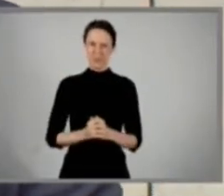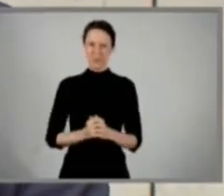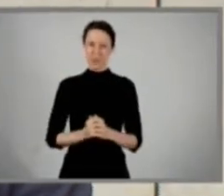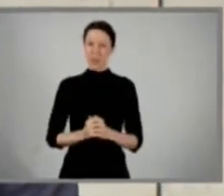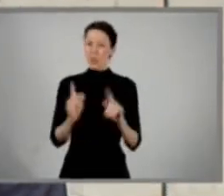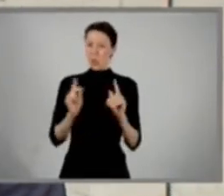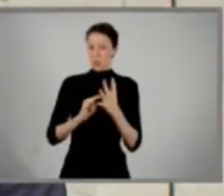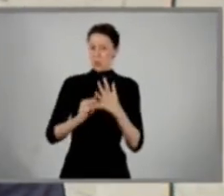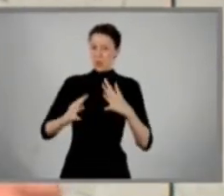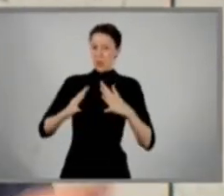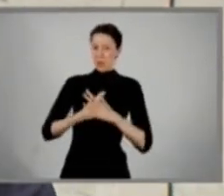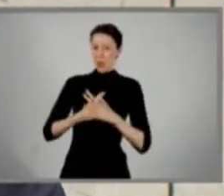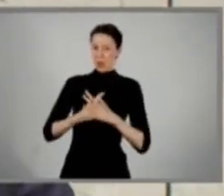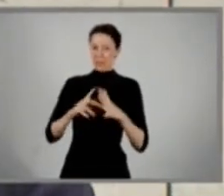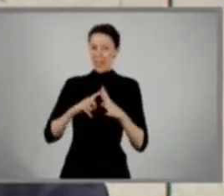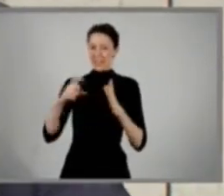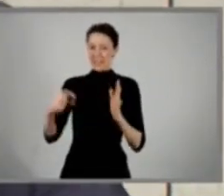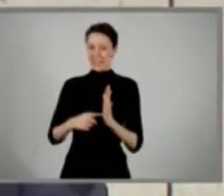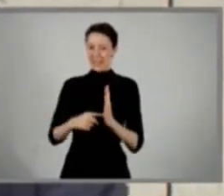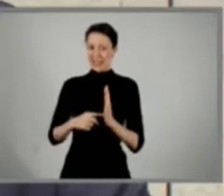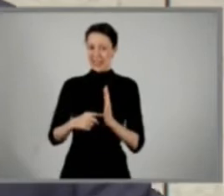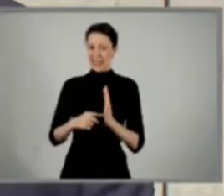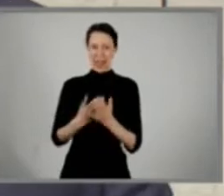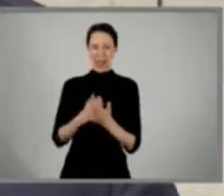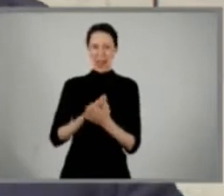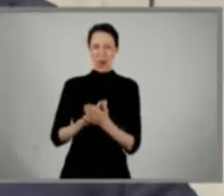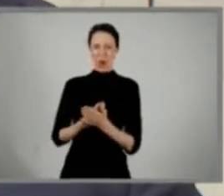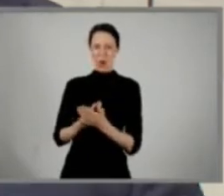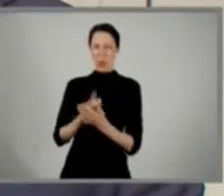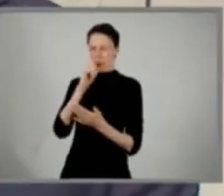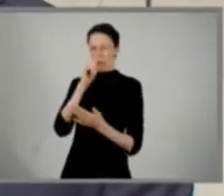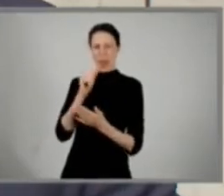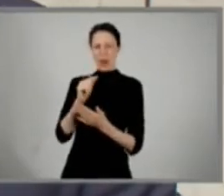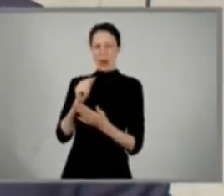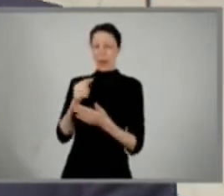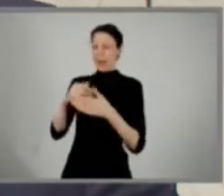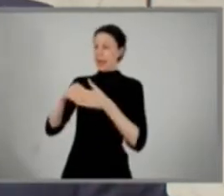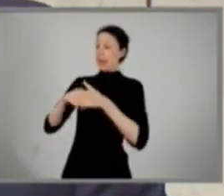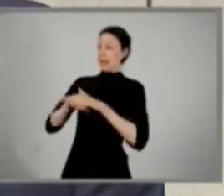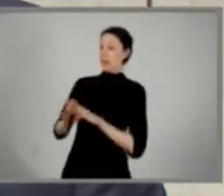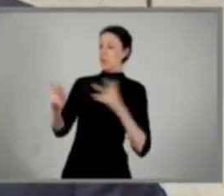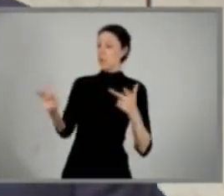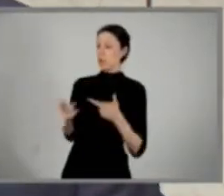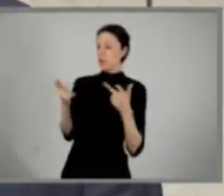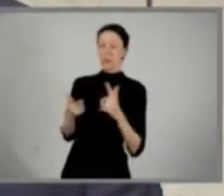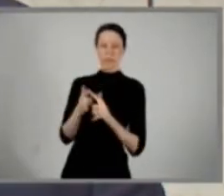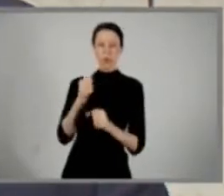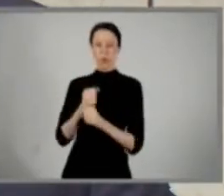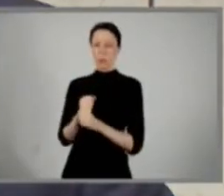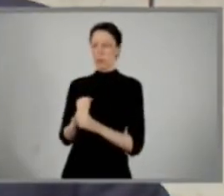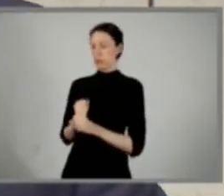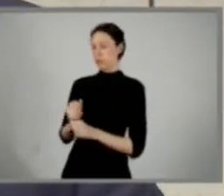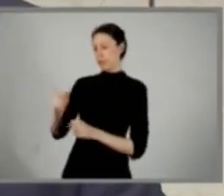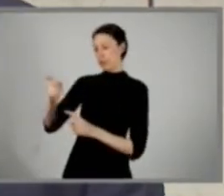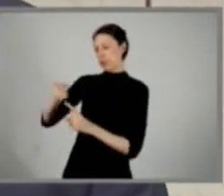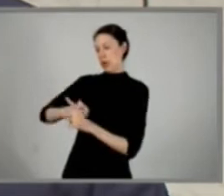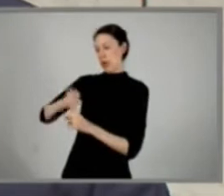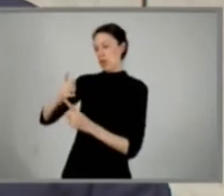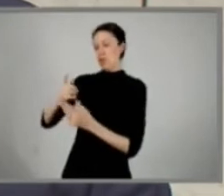with quick population of your registration using the codes and so on, this is becoming quite normal for people. And I notice young